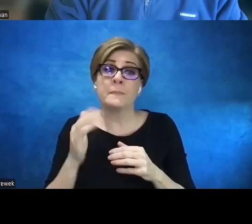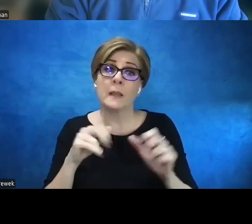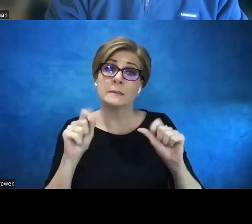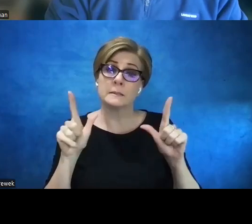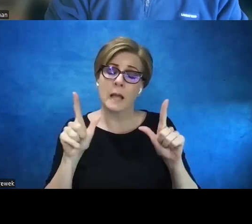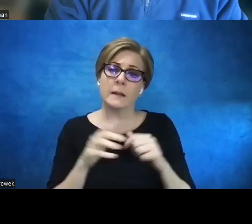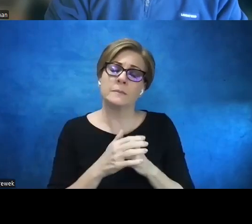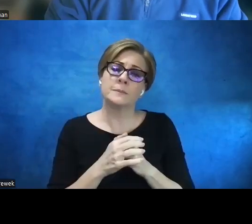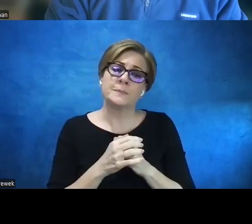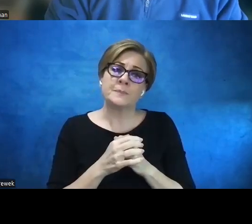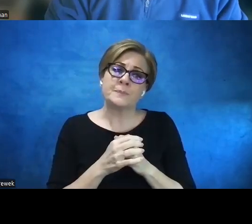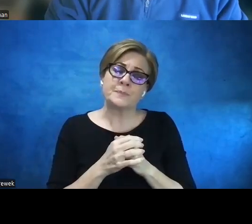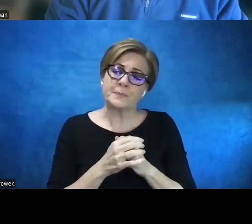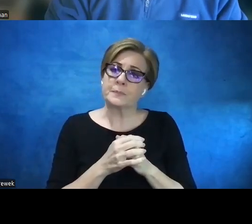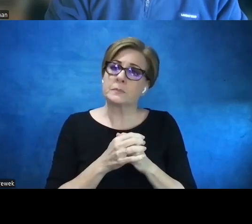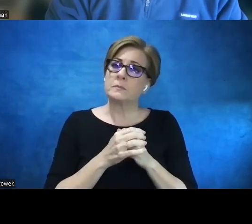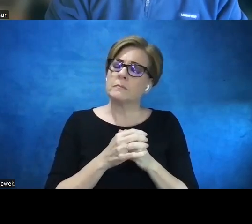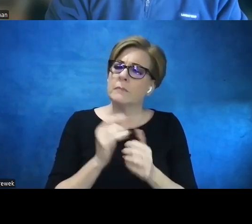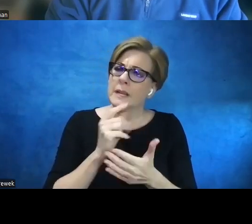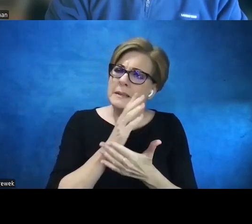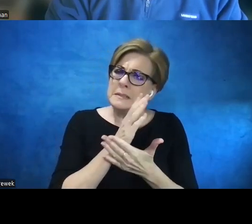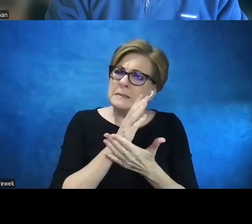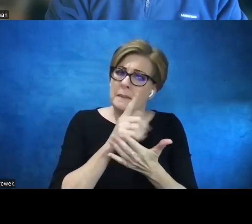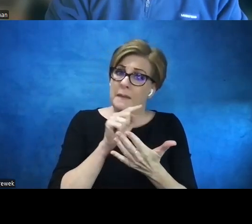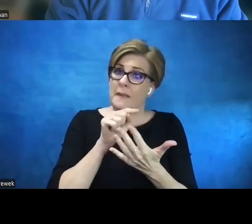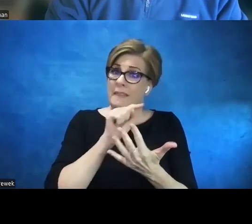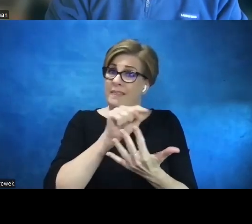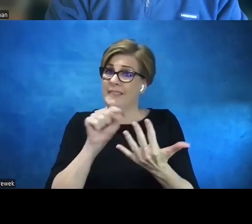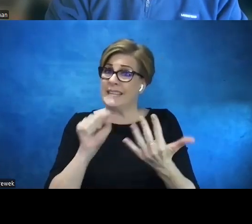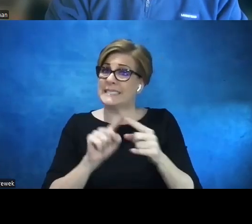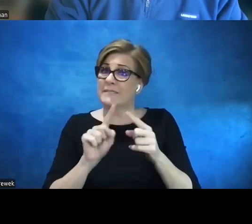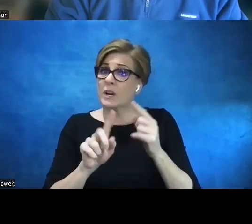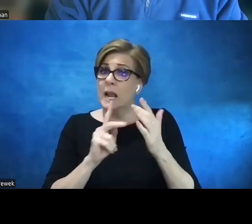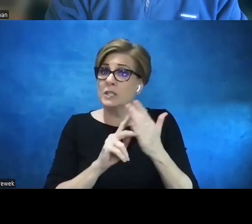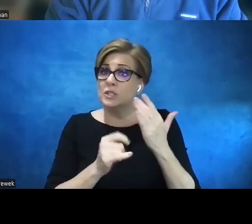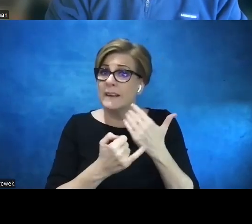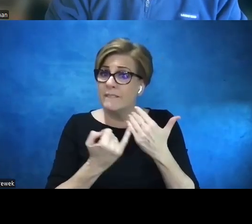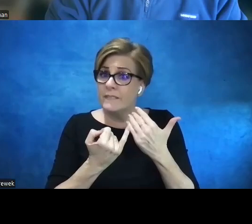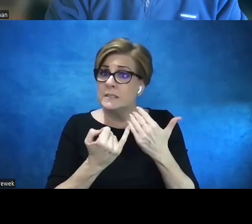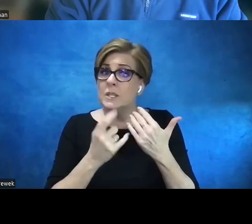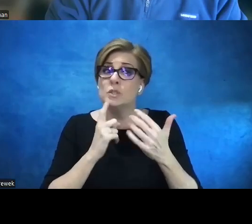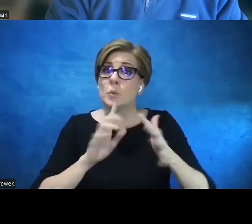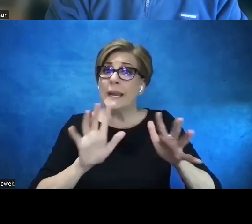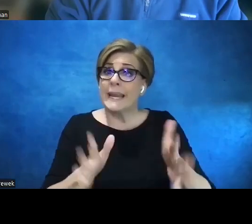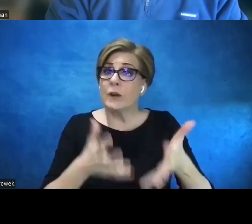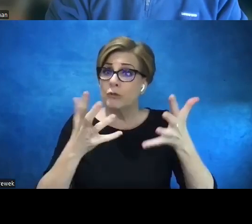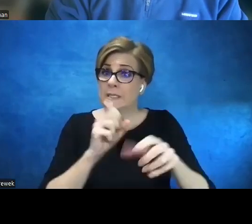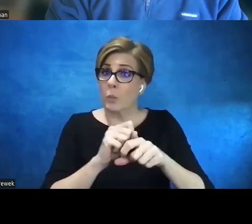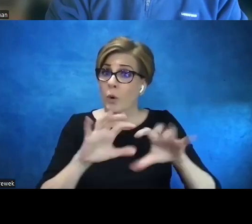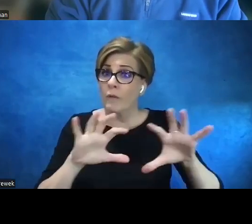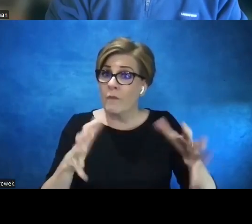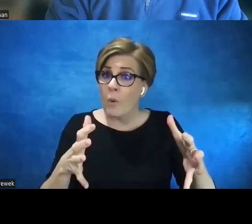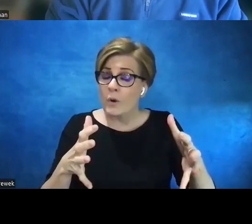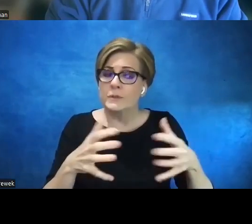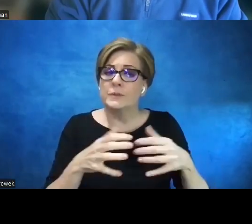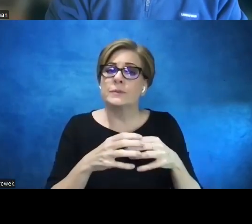we also looked at some of these initiatives to try and increase the workforce, help keep them.